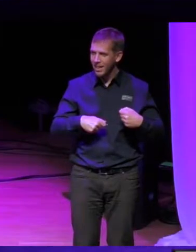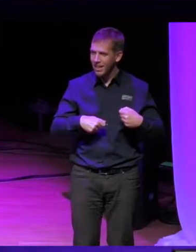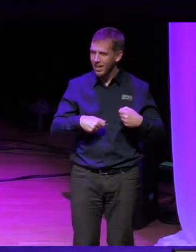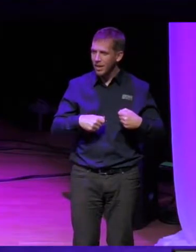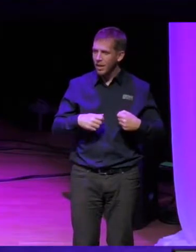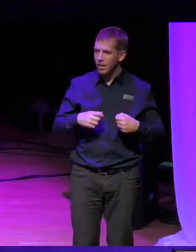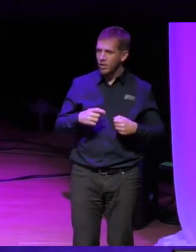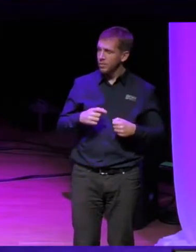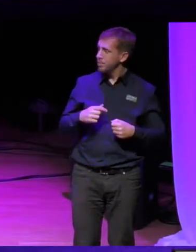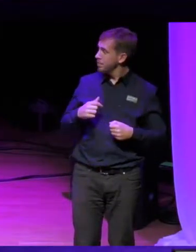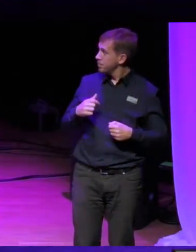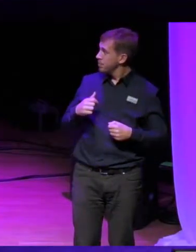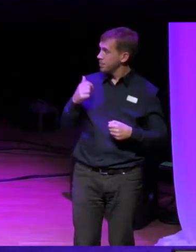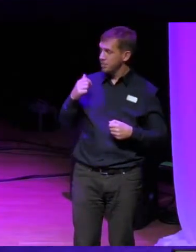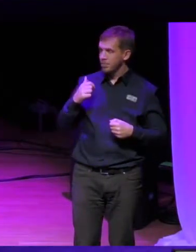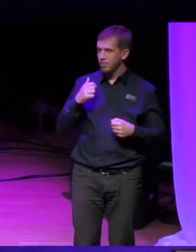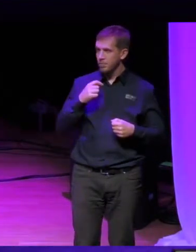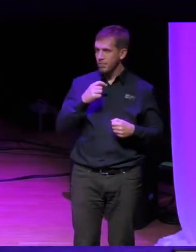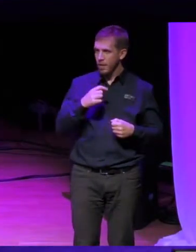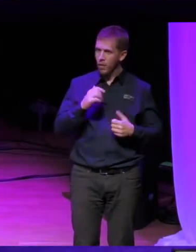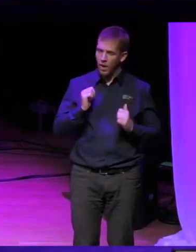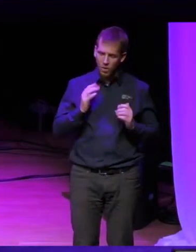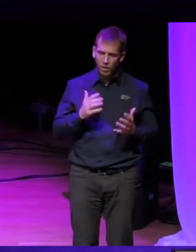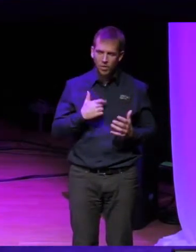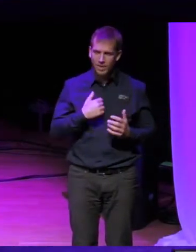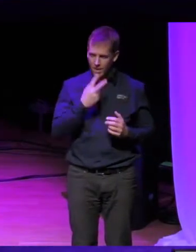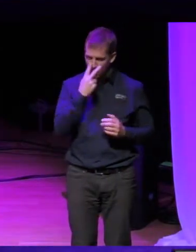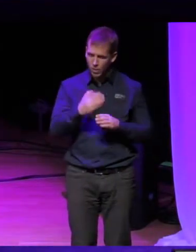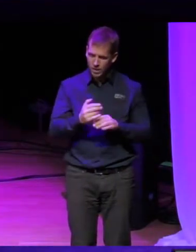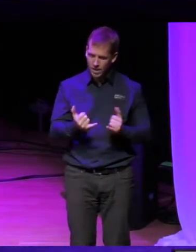still, it takes a lot of time, effort, money to